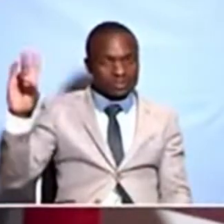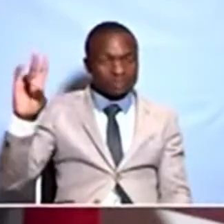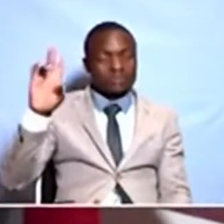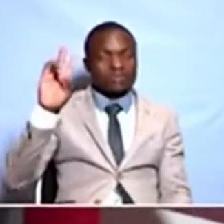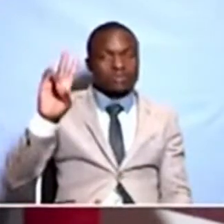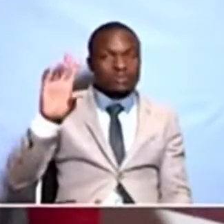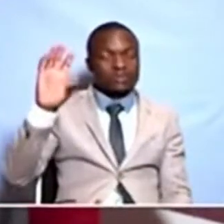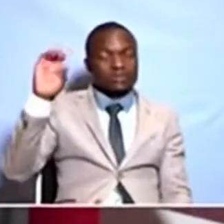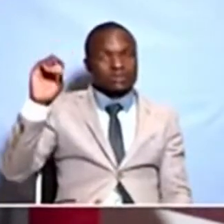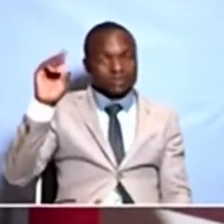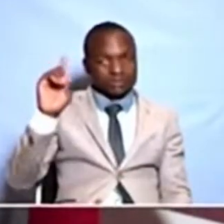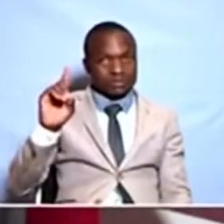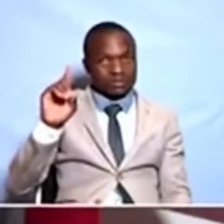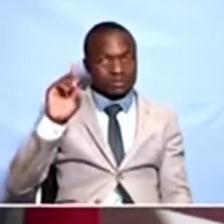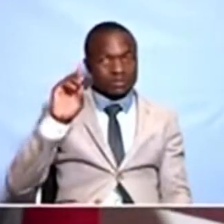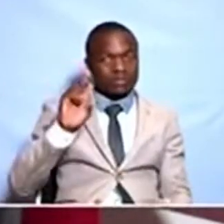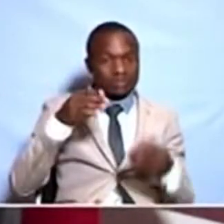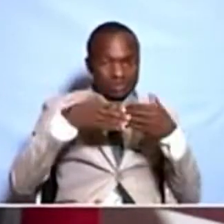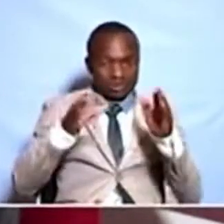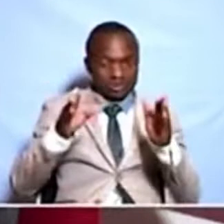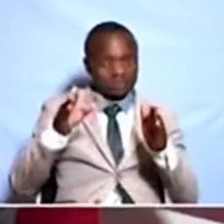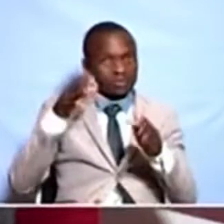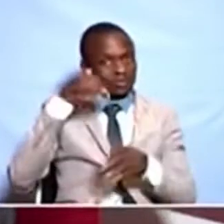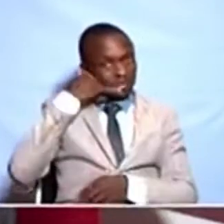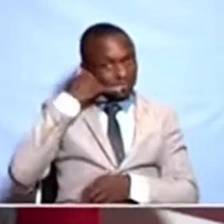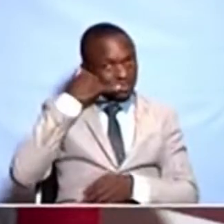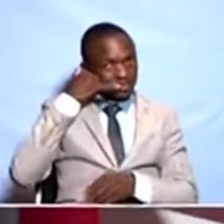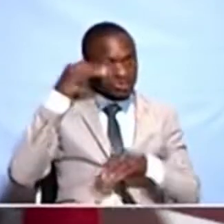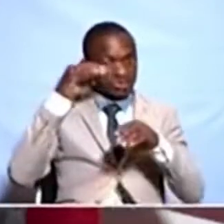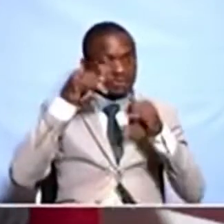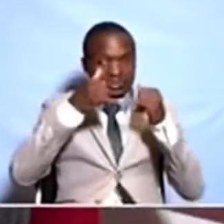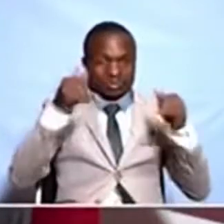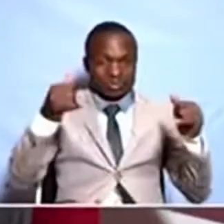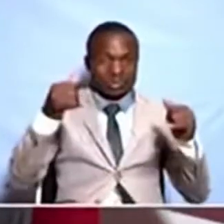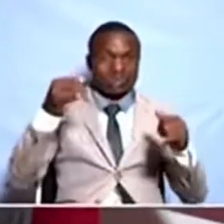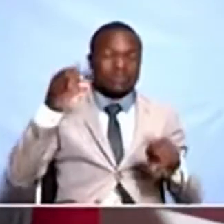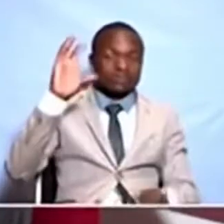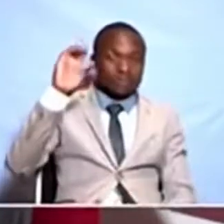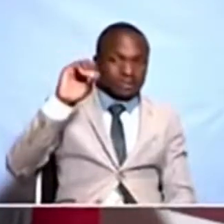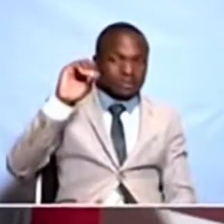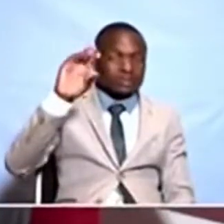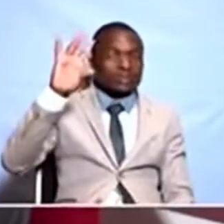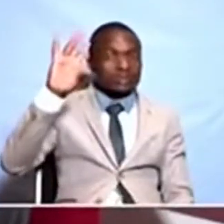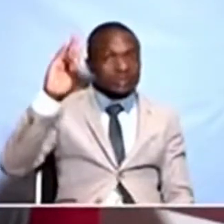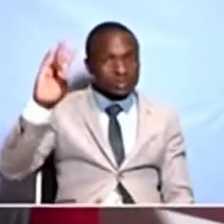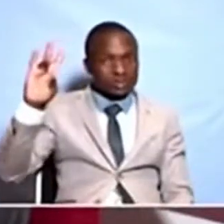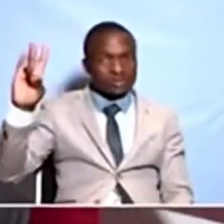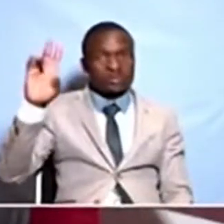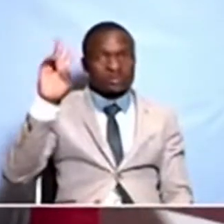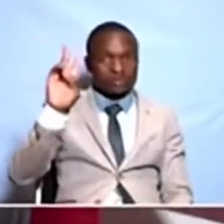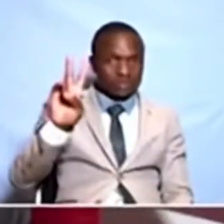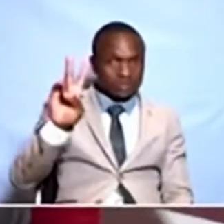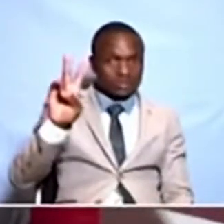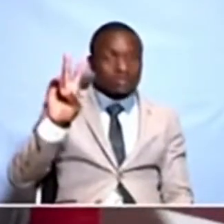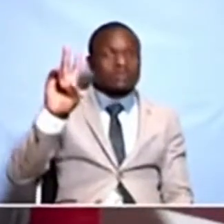772 and shortly I'll be opening the call lines, and our call line is 0772